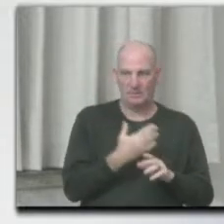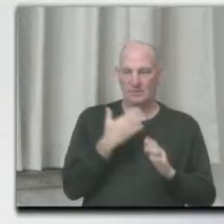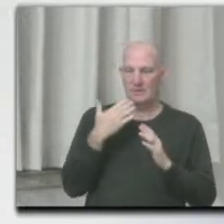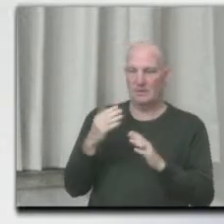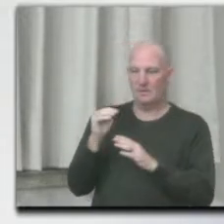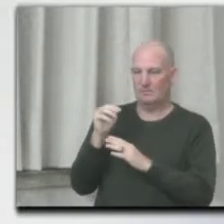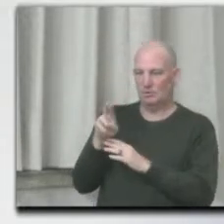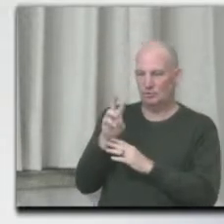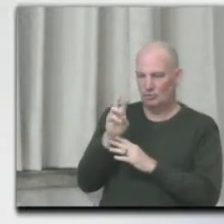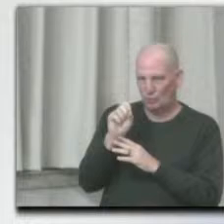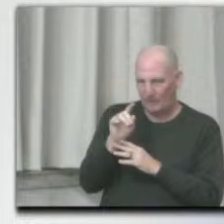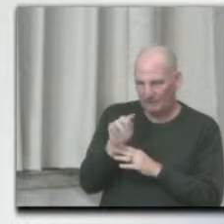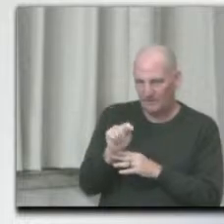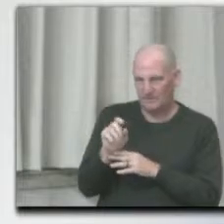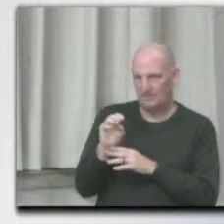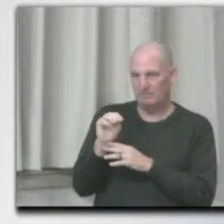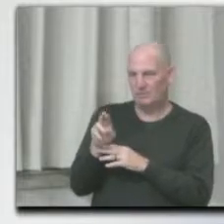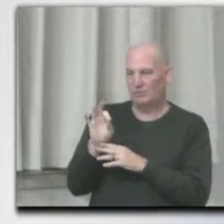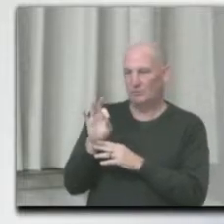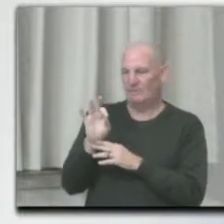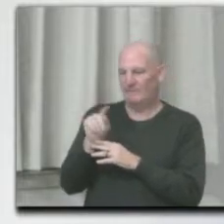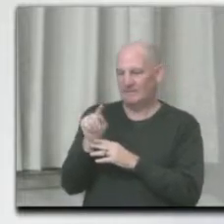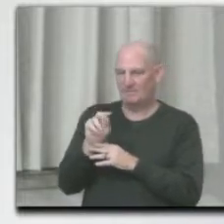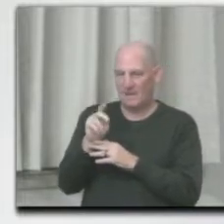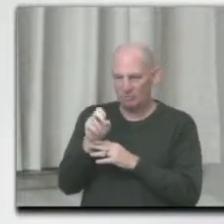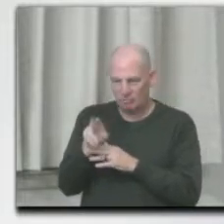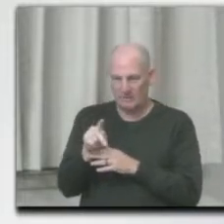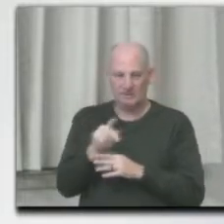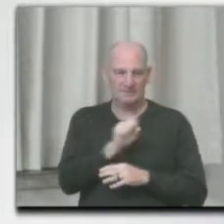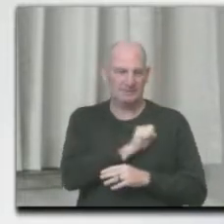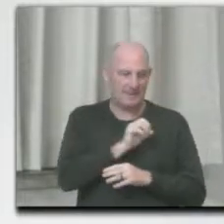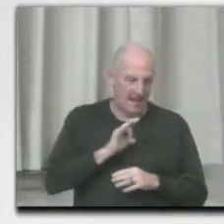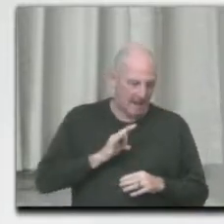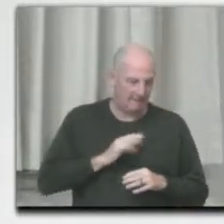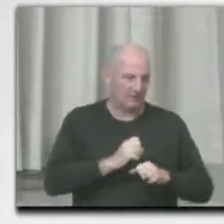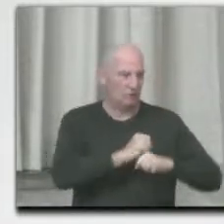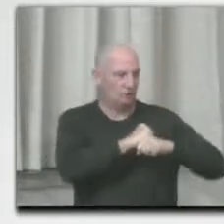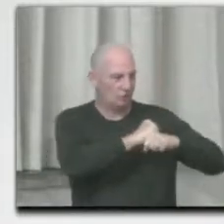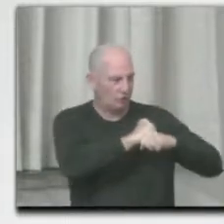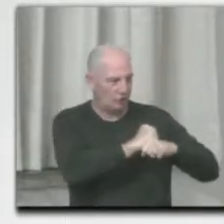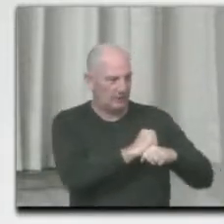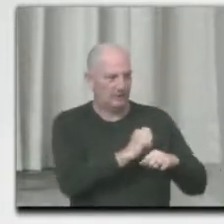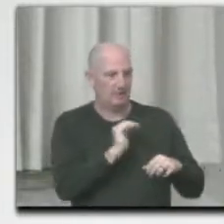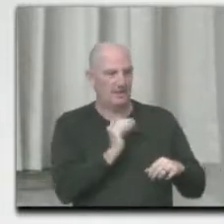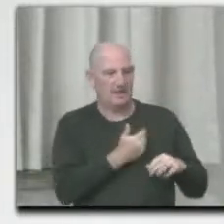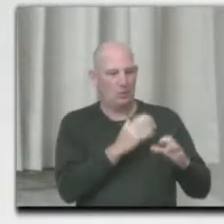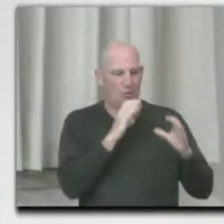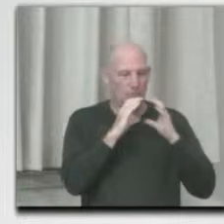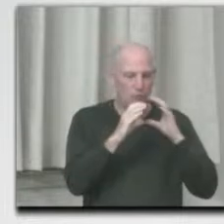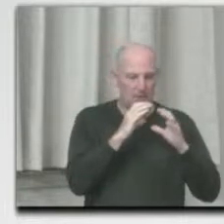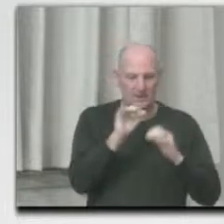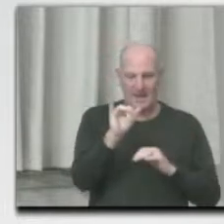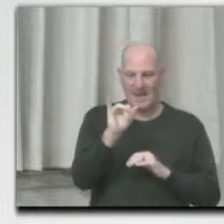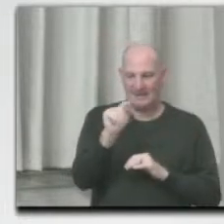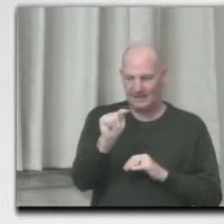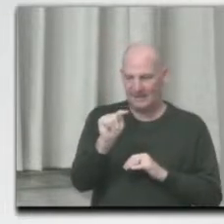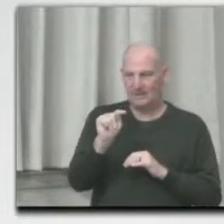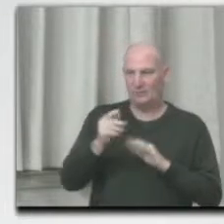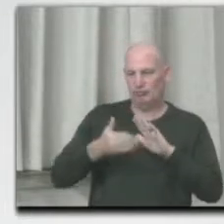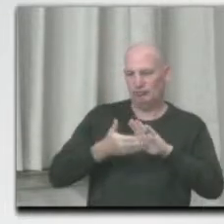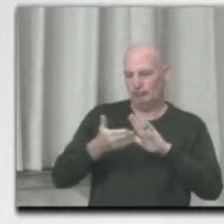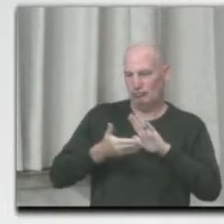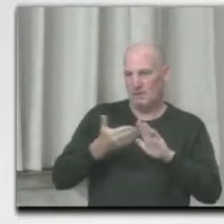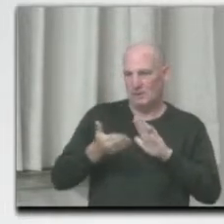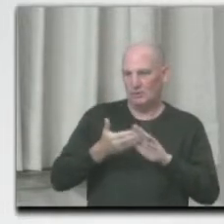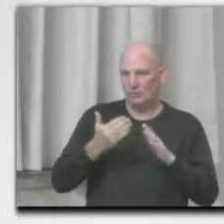Mr. Swift, Mr. Fitzpatrick, who put up with me, the staff, the security for keeping us safe, our communications and IT, who support us in running efficient and effective